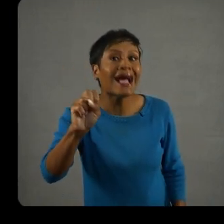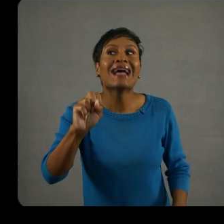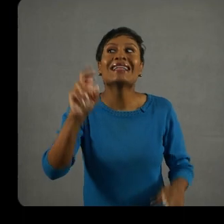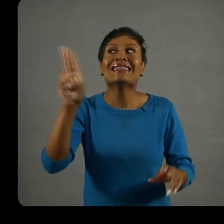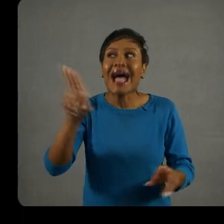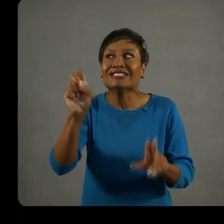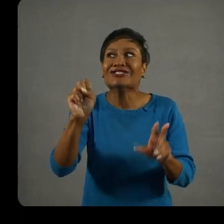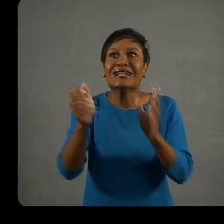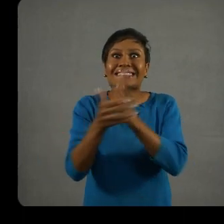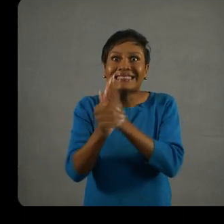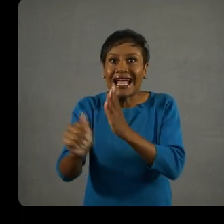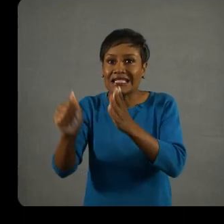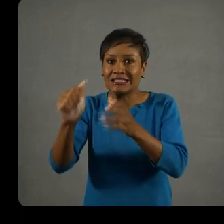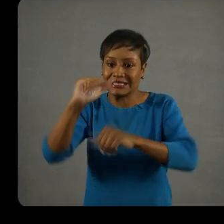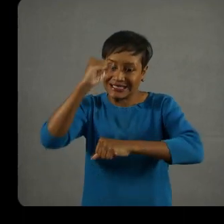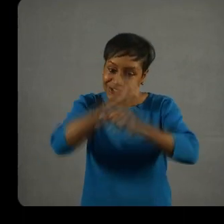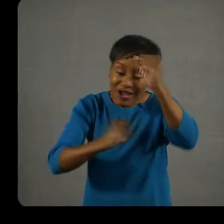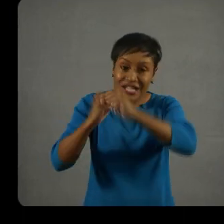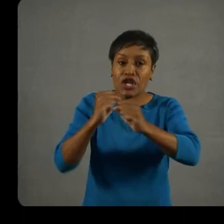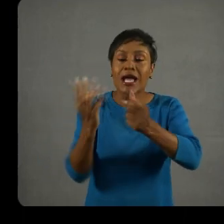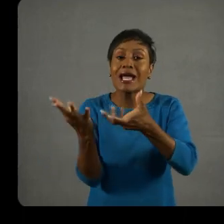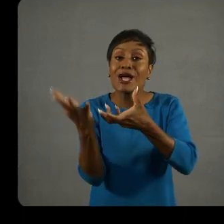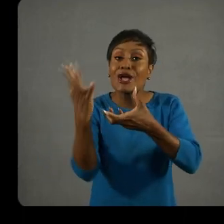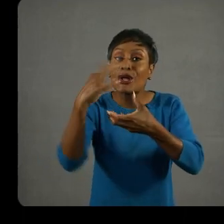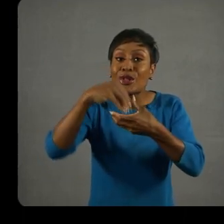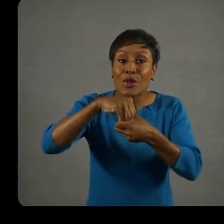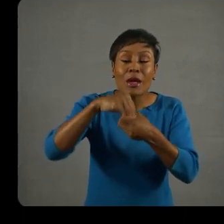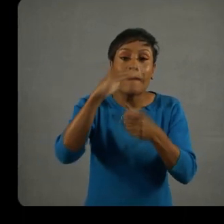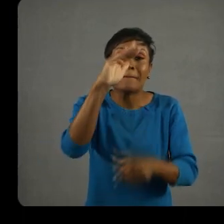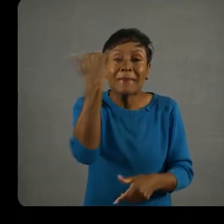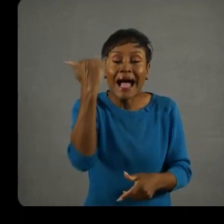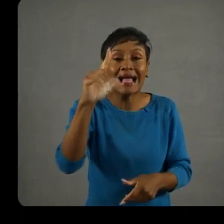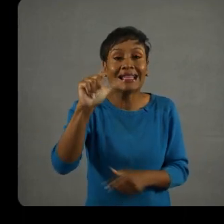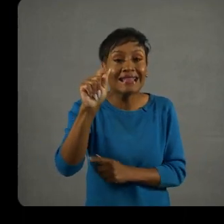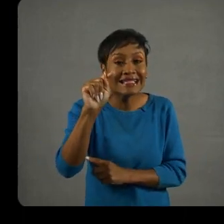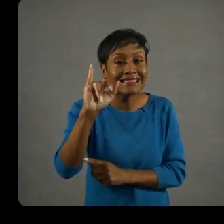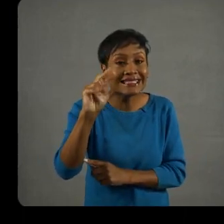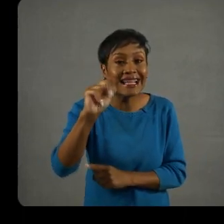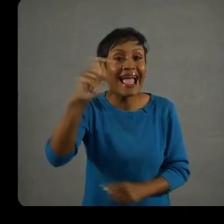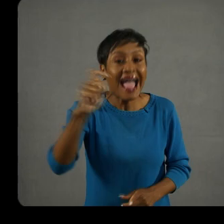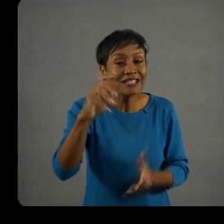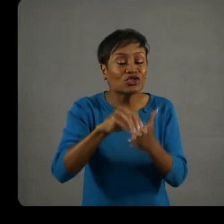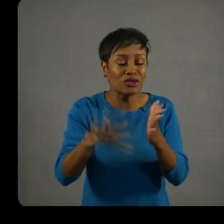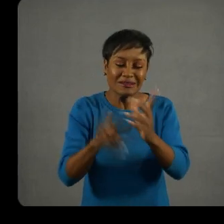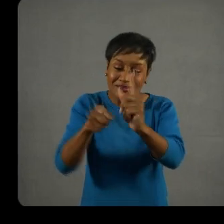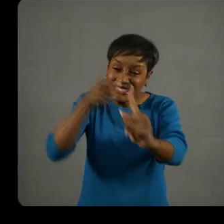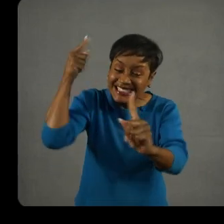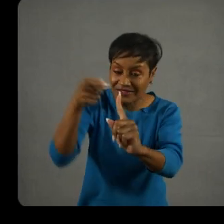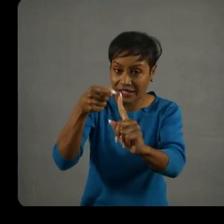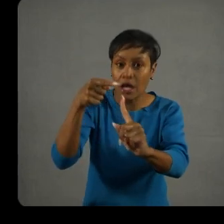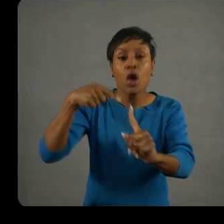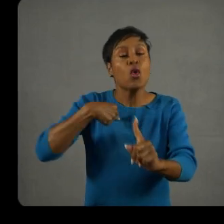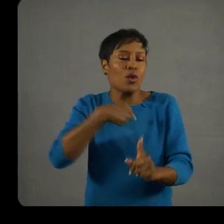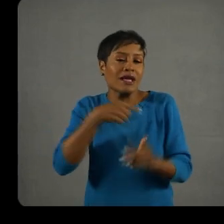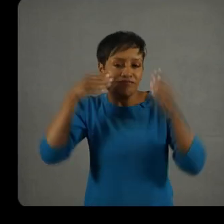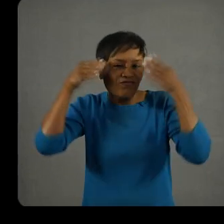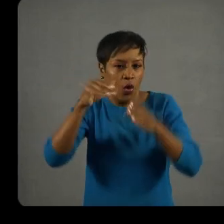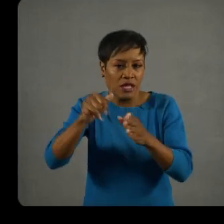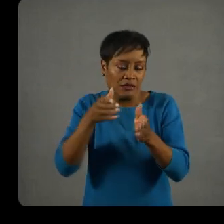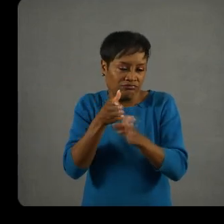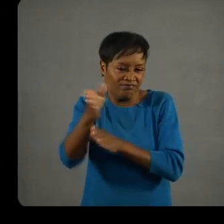national talent strategy that is inclusive of Black and Latinx students specifically, which are the students that we serve at America on